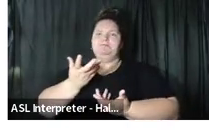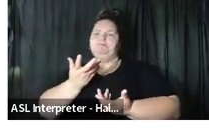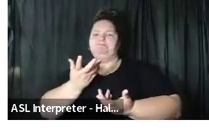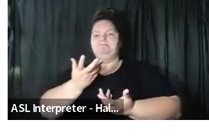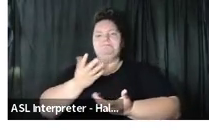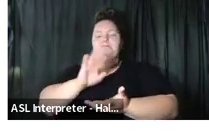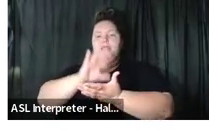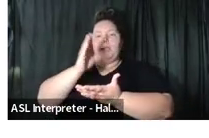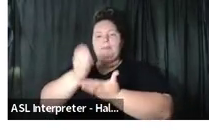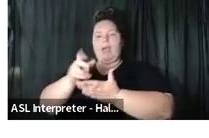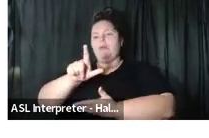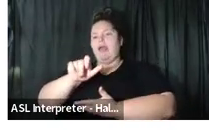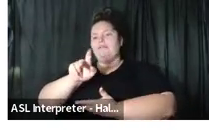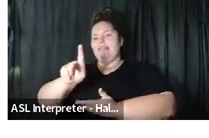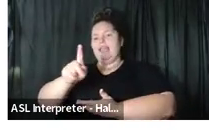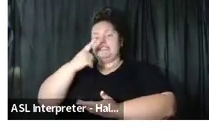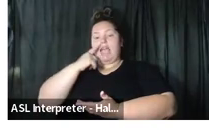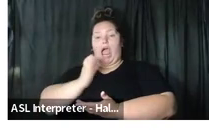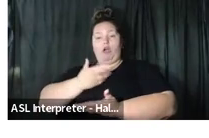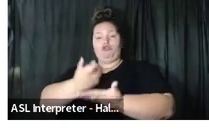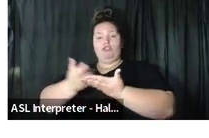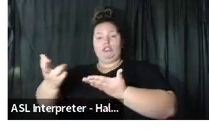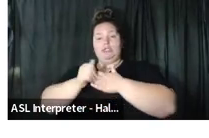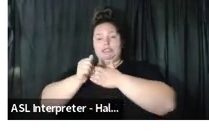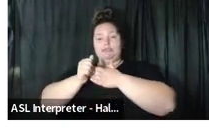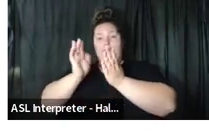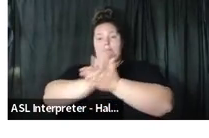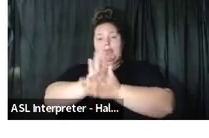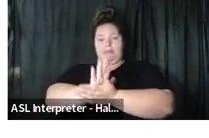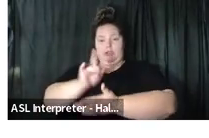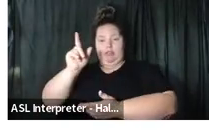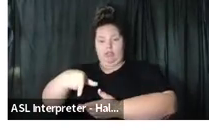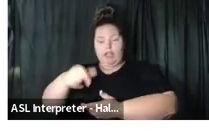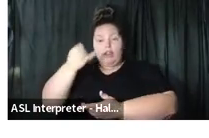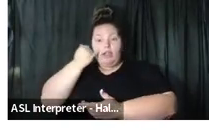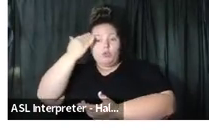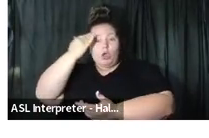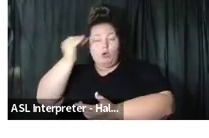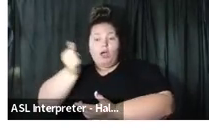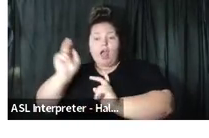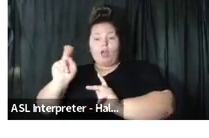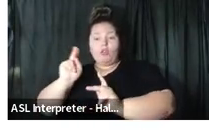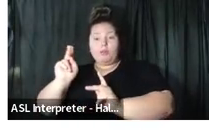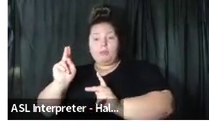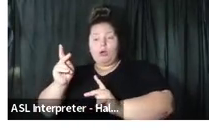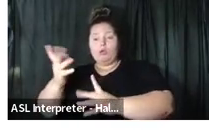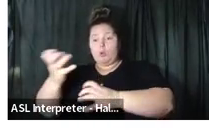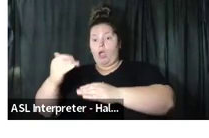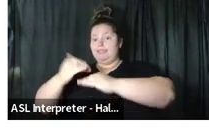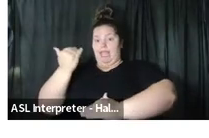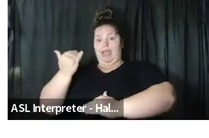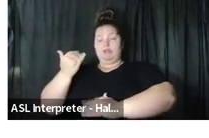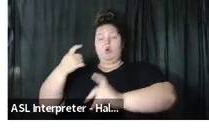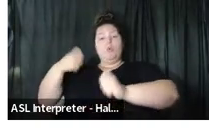our resource guide for people to check out. And if you know of any others that you really like and want to send it our way, we can always add that to our list so more